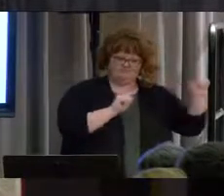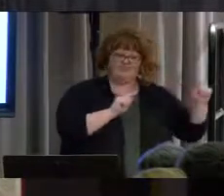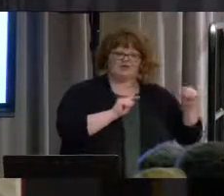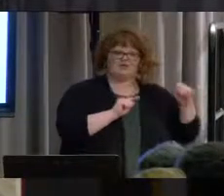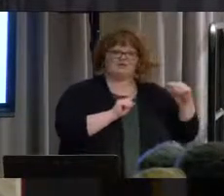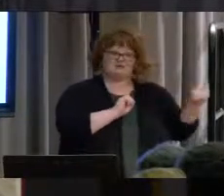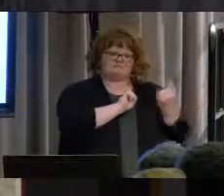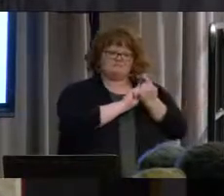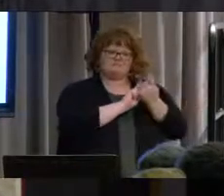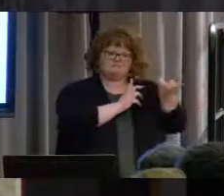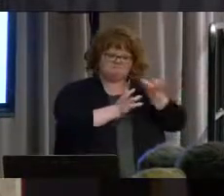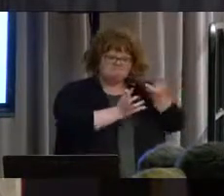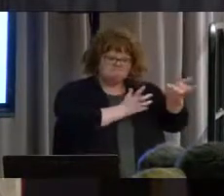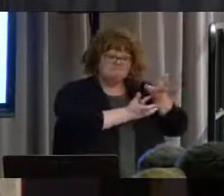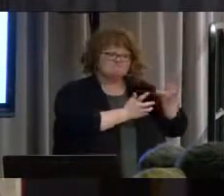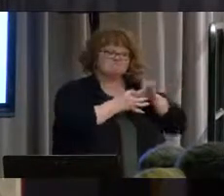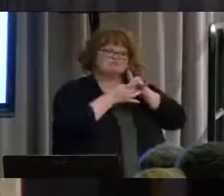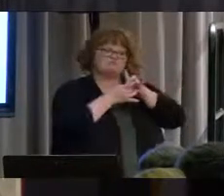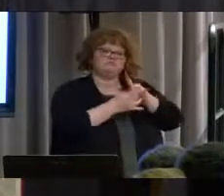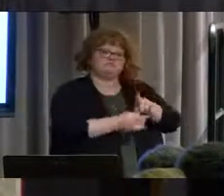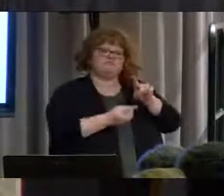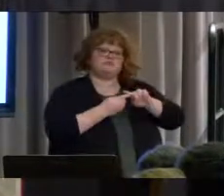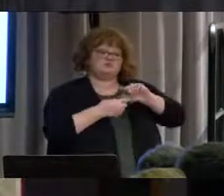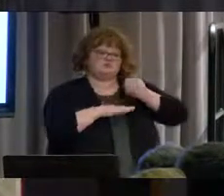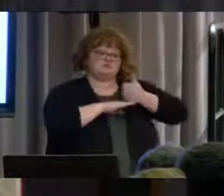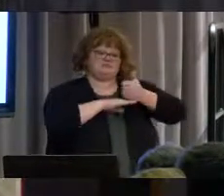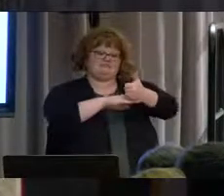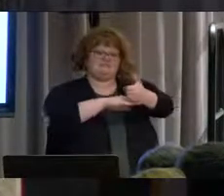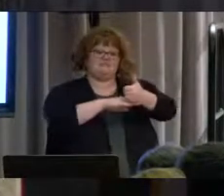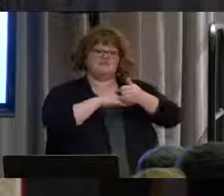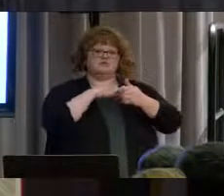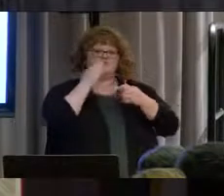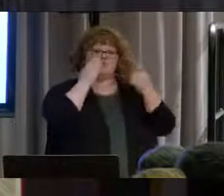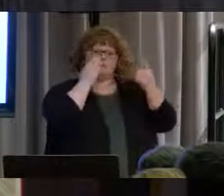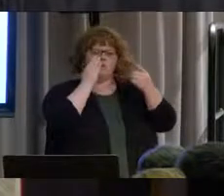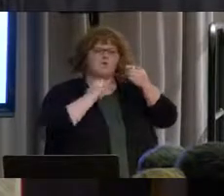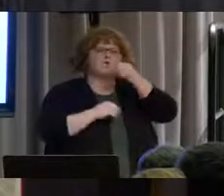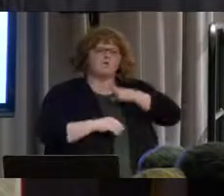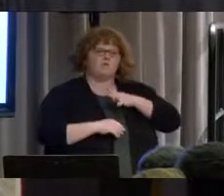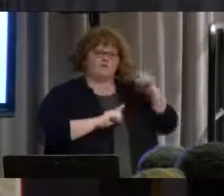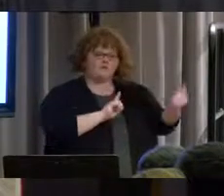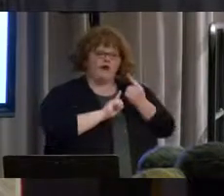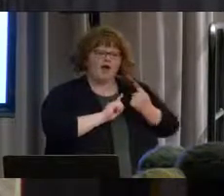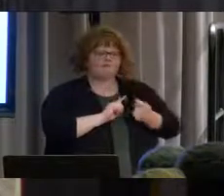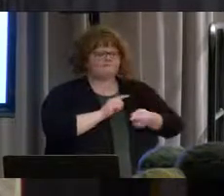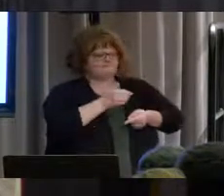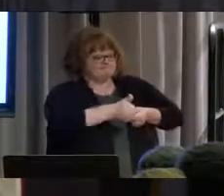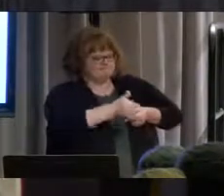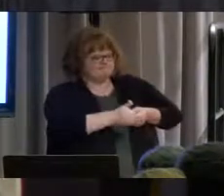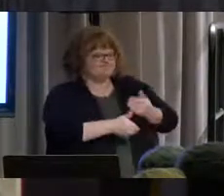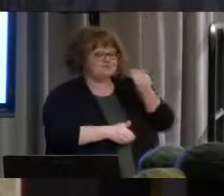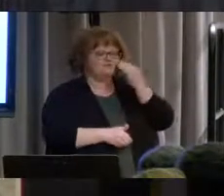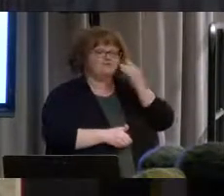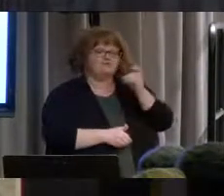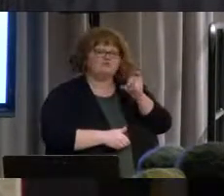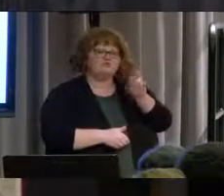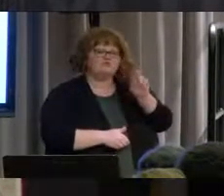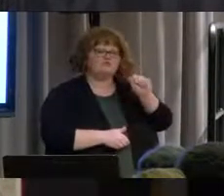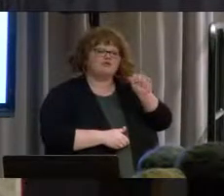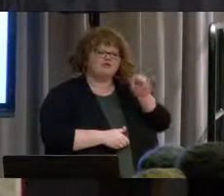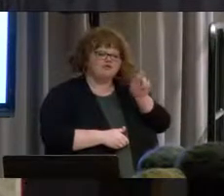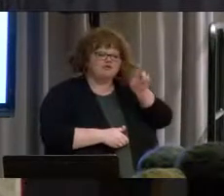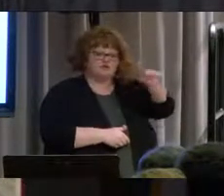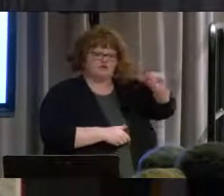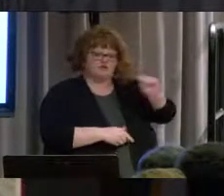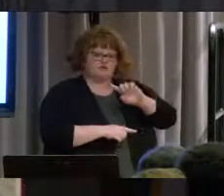conversations I've had about the Monument Avenue Commission. One woman came up, squeezed my hand. She says, you know, Dr. Ayers, when we were children, they would take us